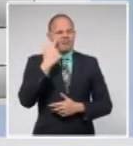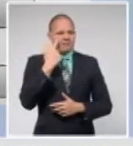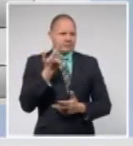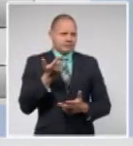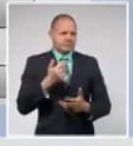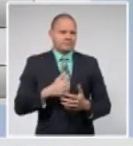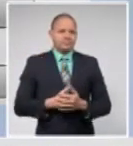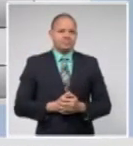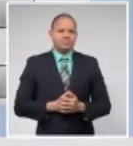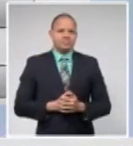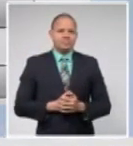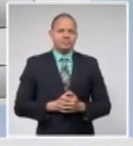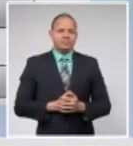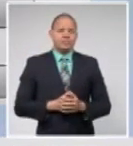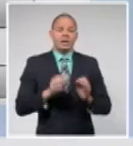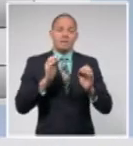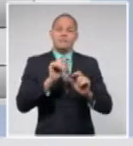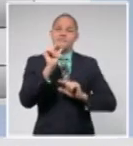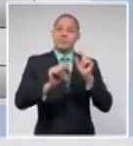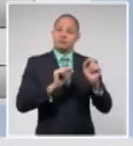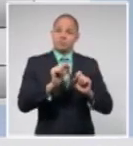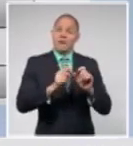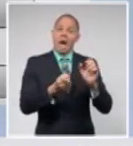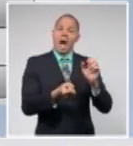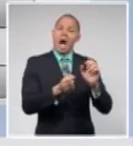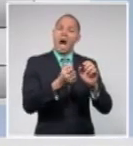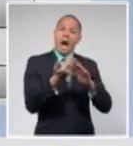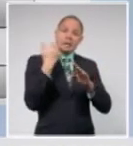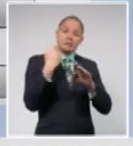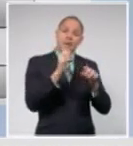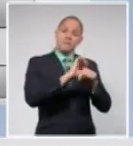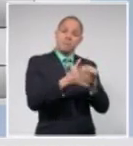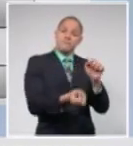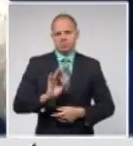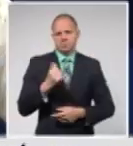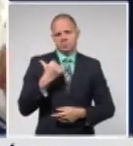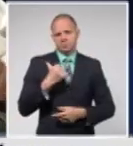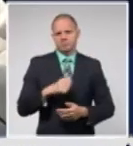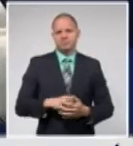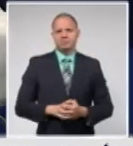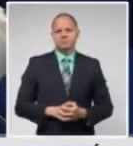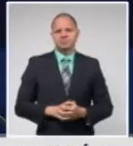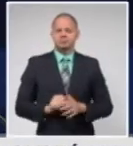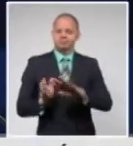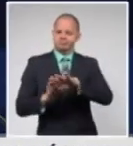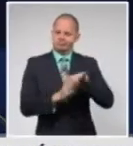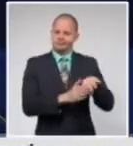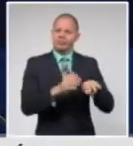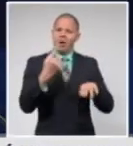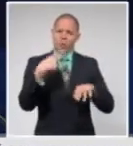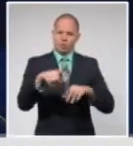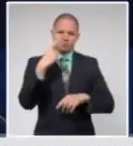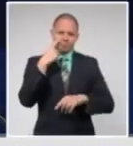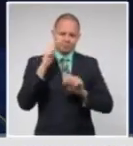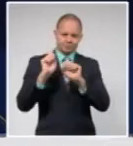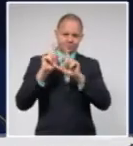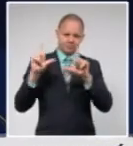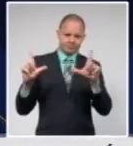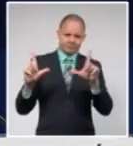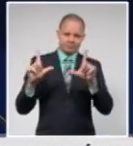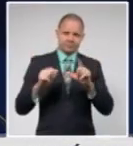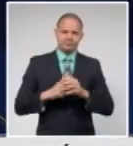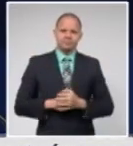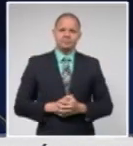889,256 fatalities and a mortality rate of 3.27%. Following will show a map of the